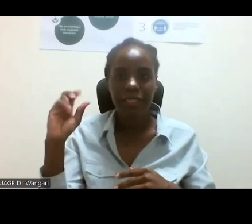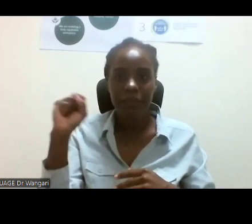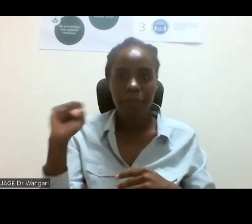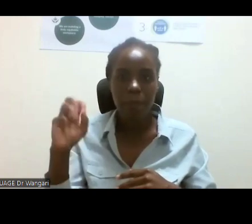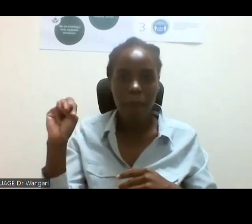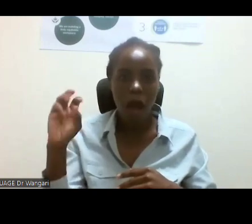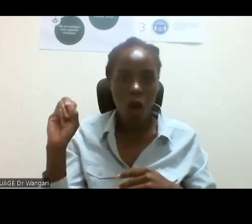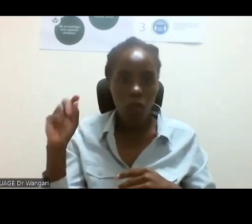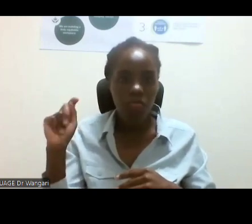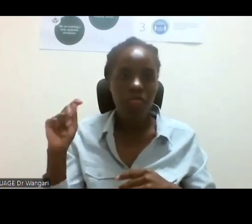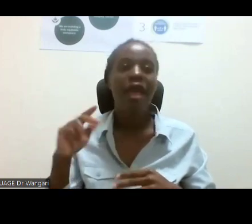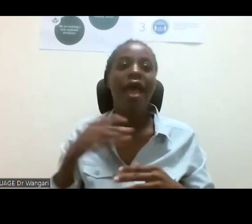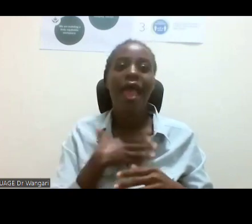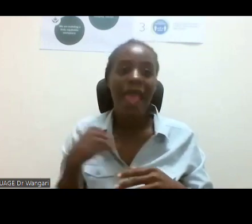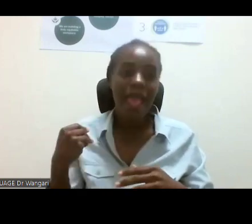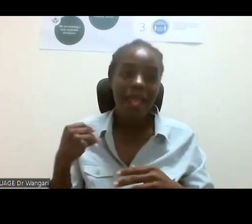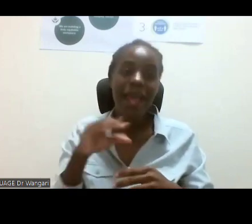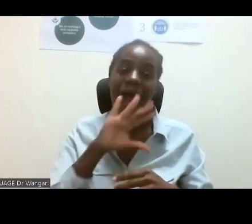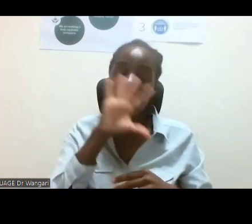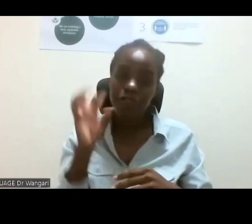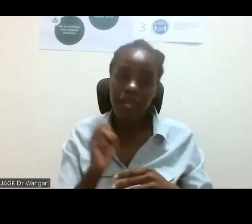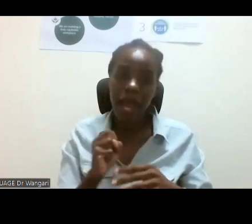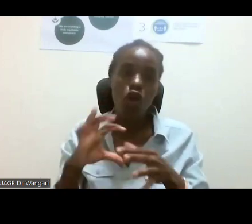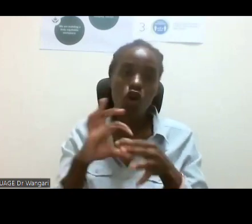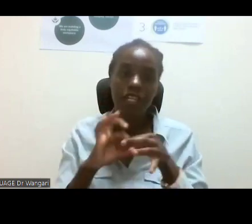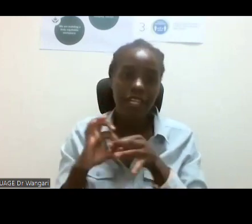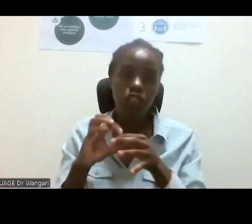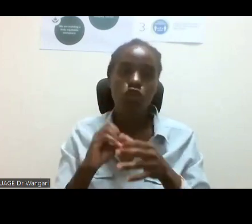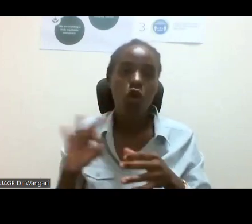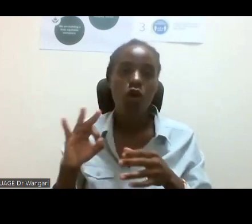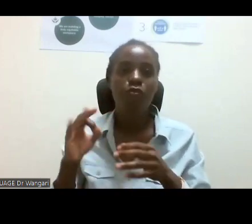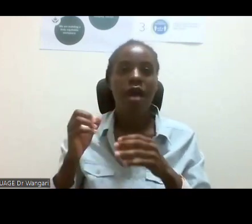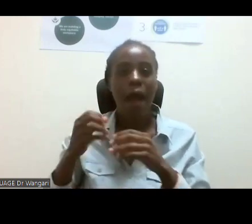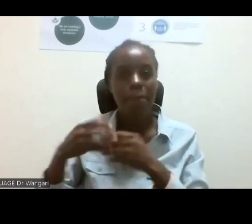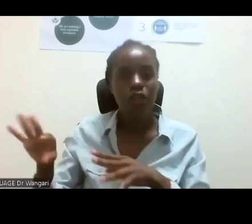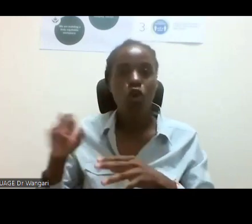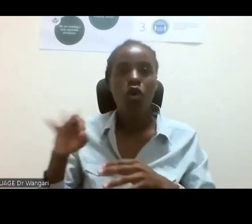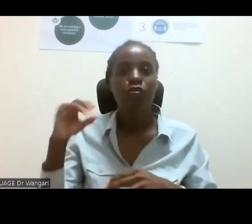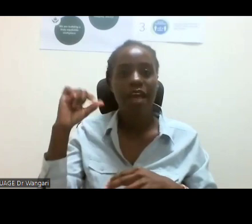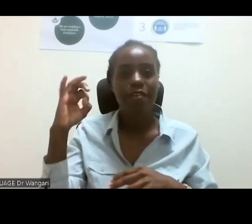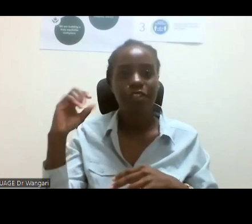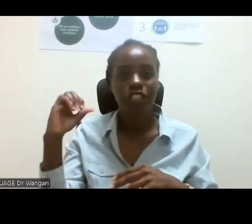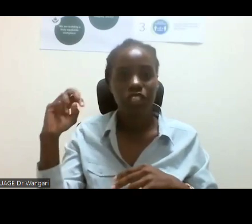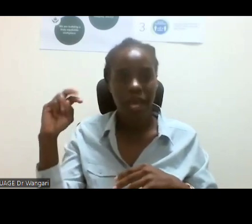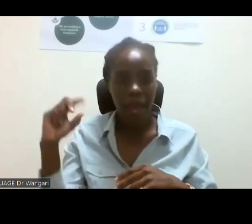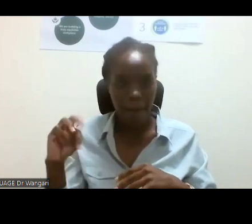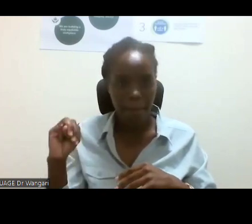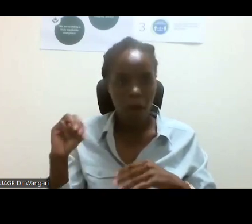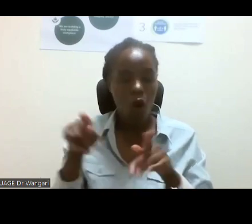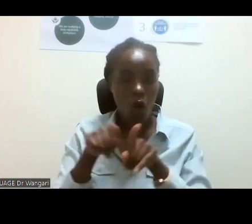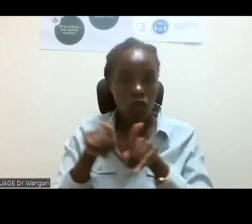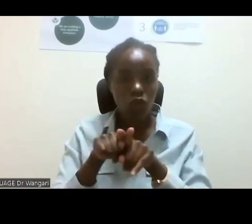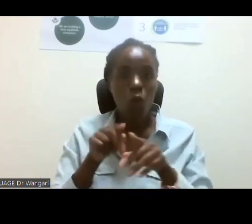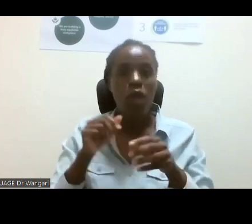of FGMC, ARCAV. We also work very closely with Population Council's Data Hub.